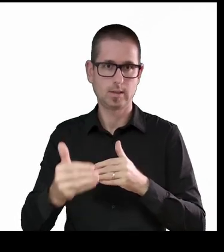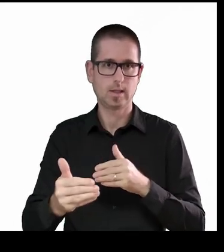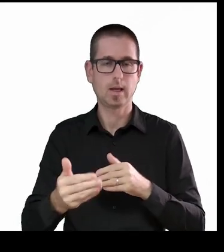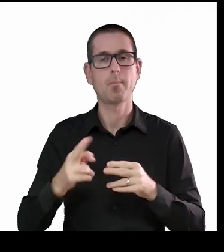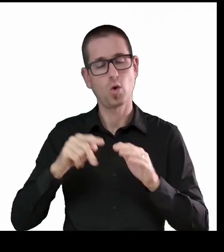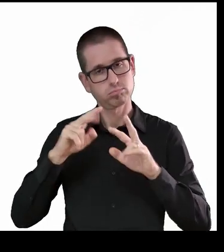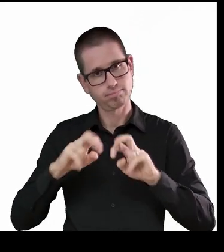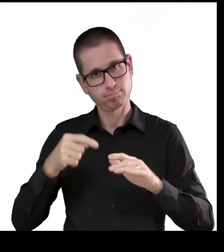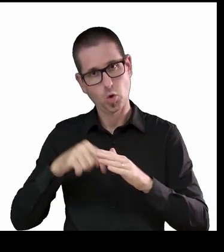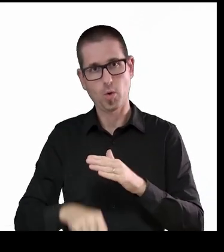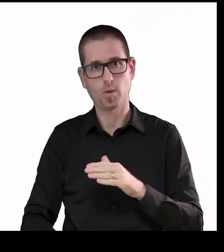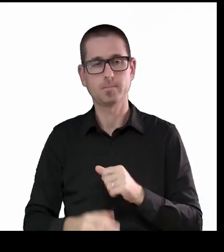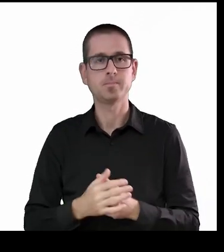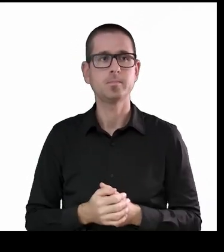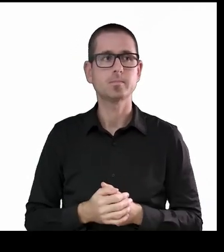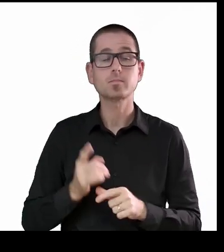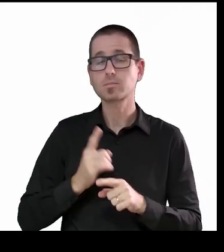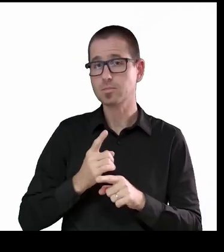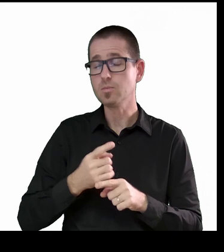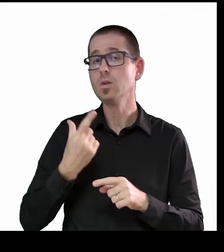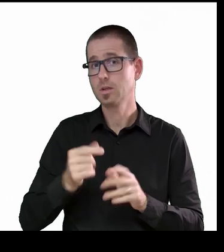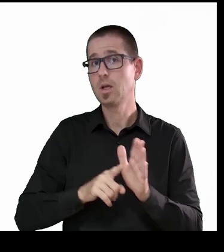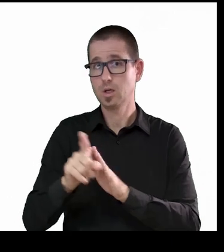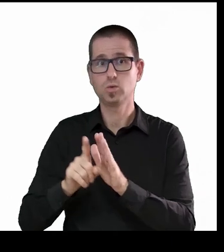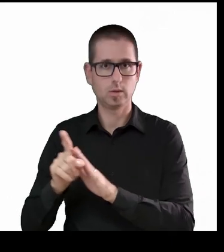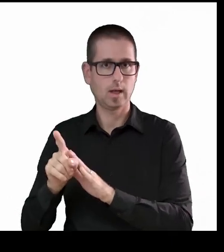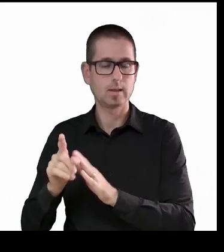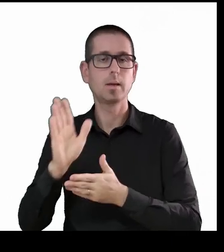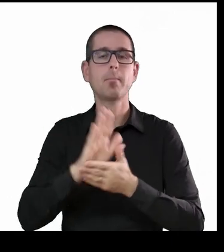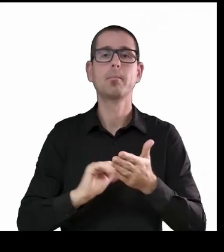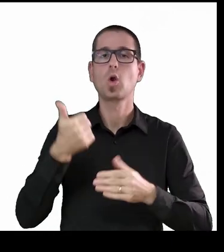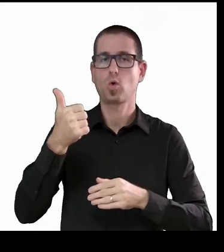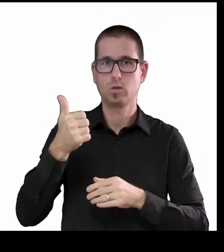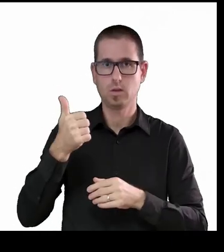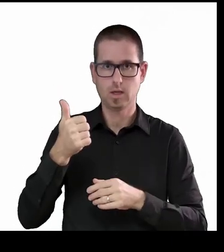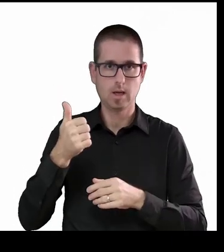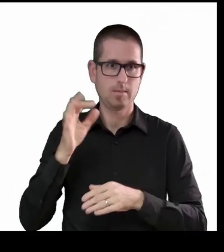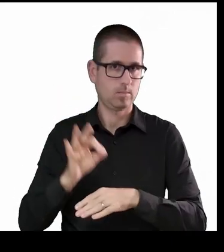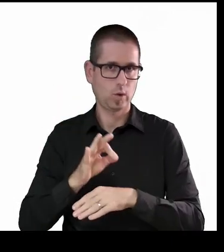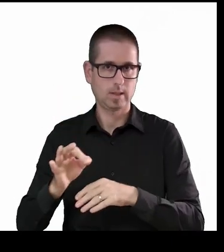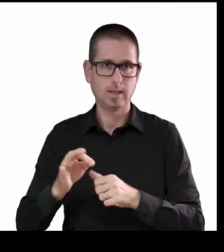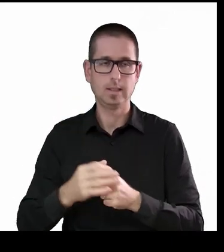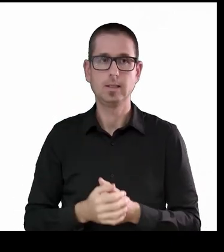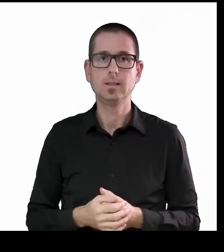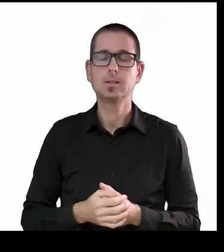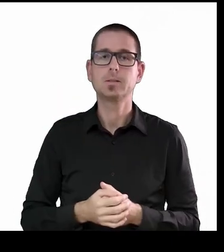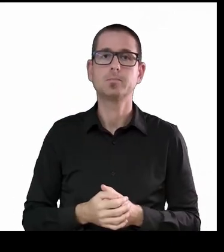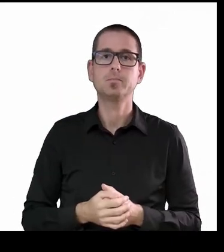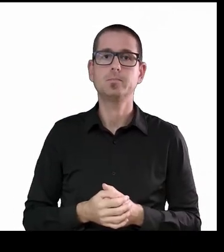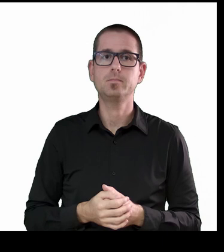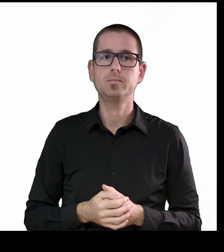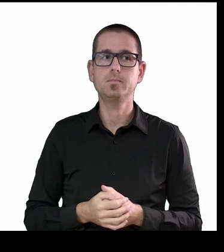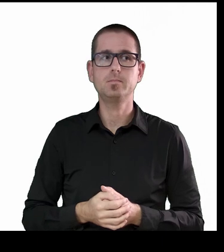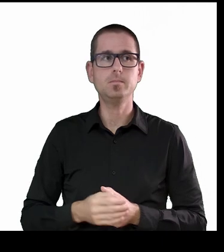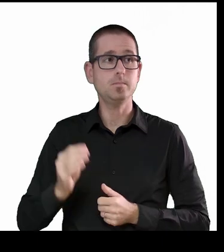deeply. Also with the results of the piloting. So remembering